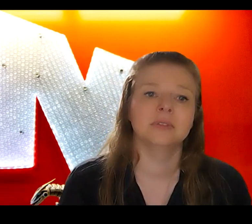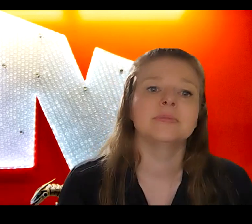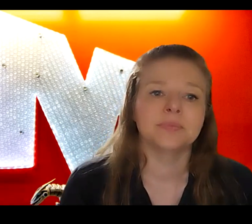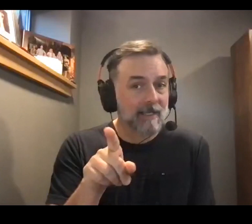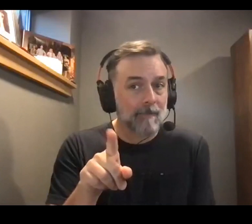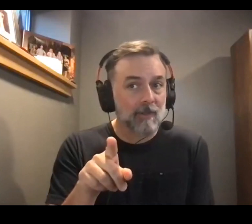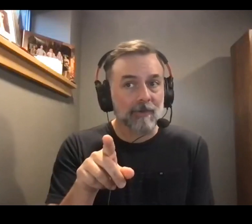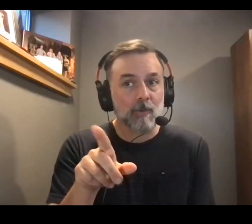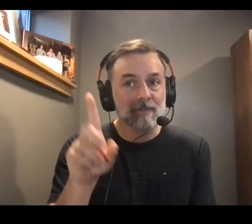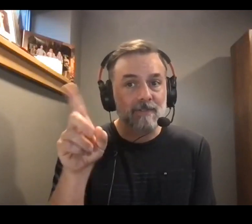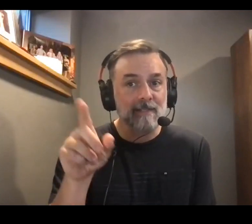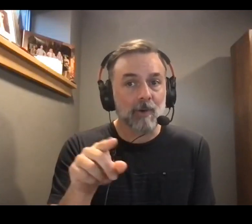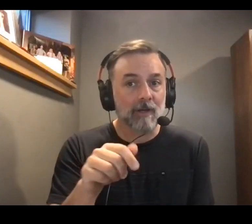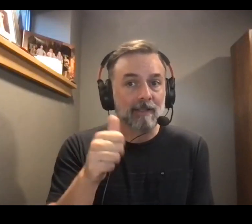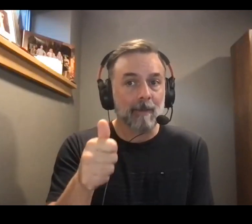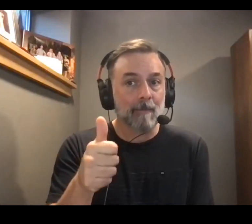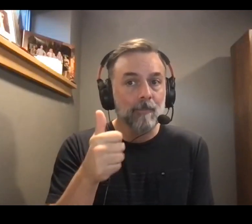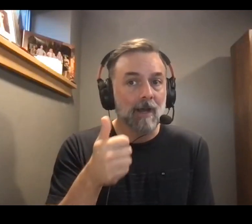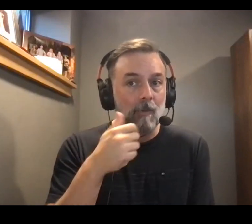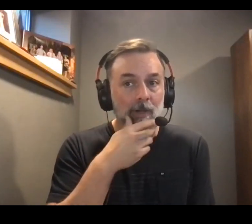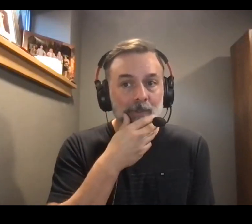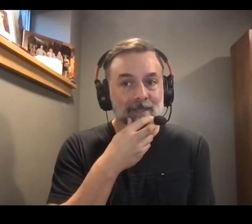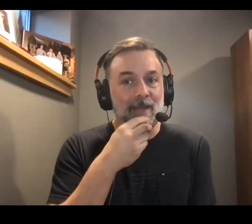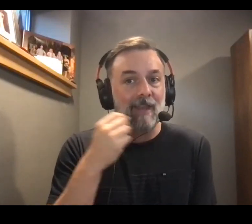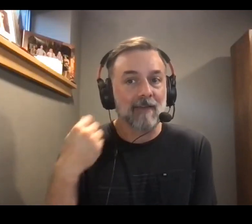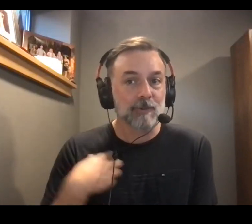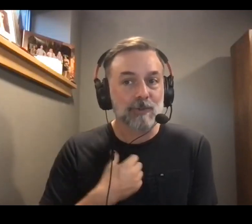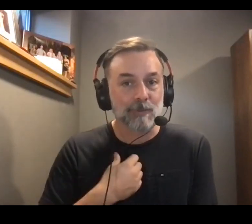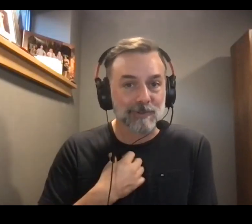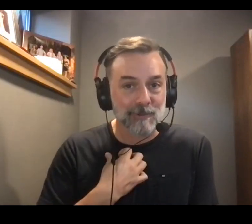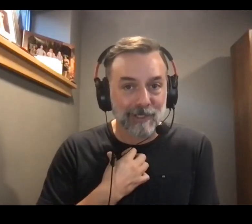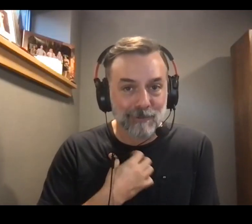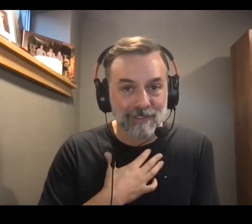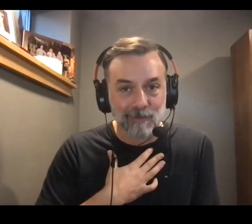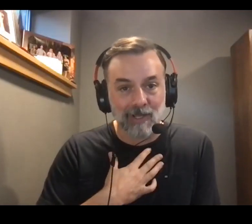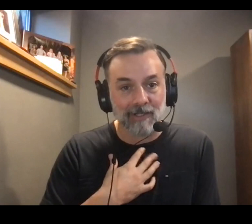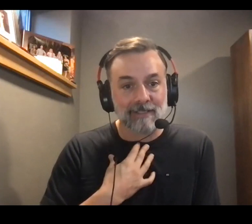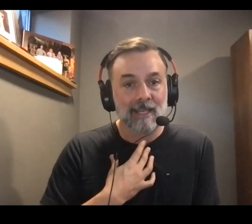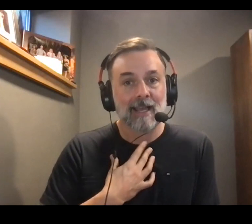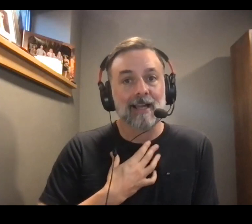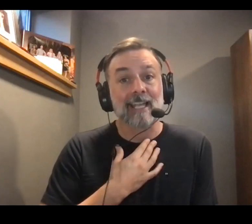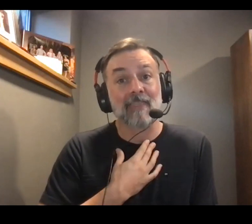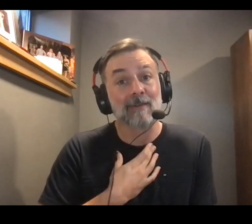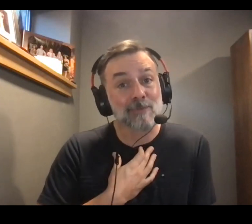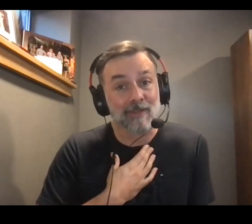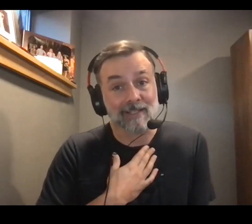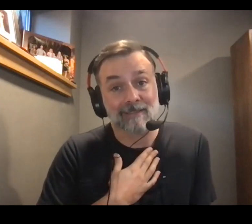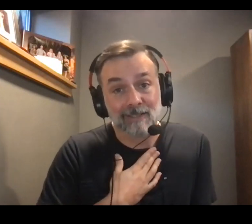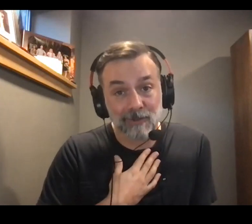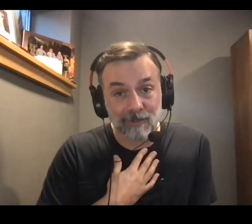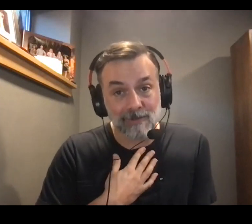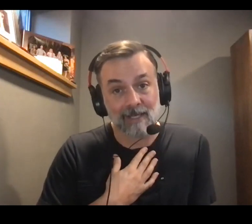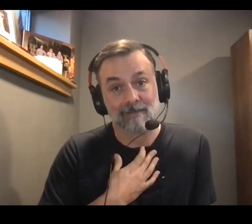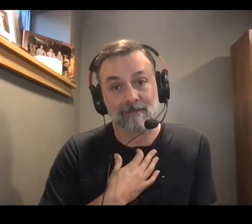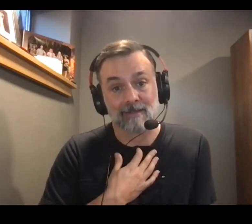We had, we had a couple other questions come on, come up. Uh, one was about have YouTubers shown interest in the product? Uh, yeah, that is one of the